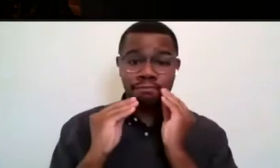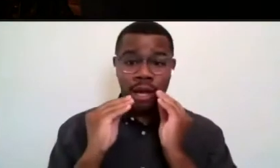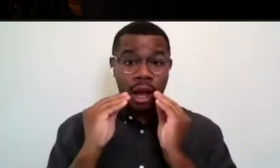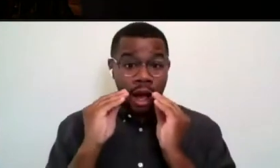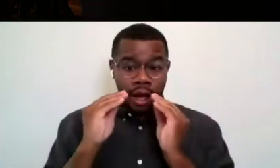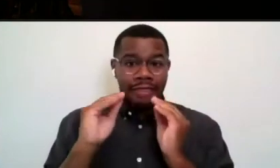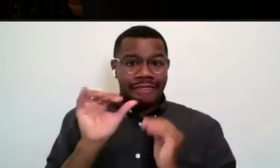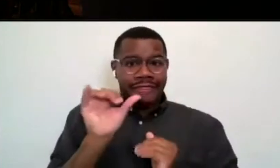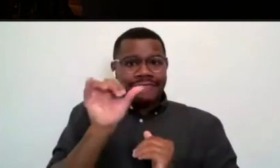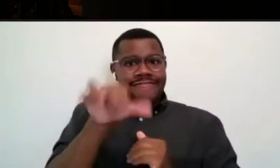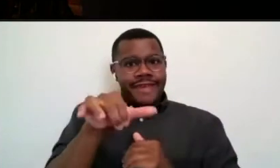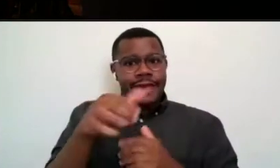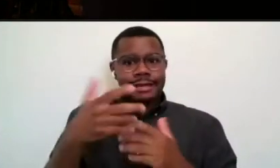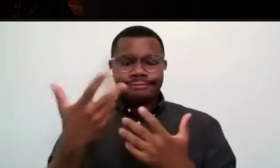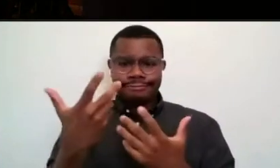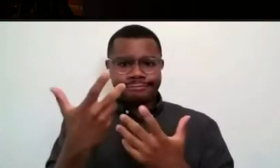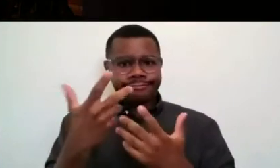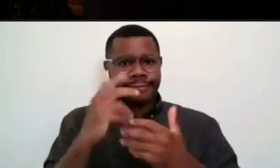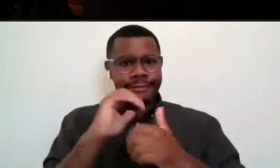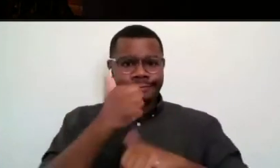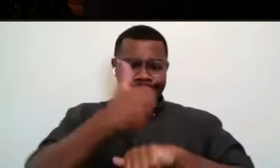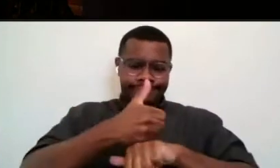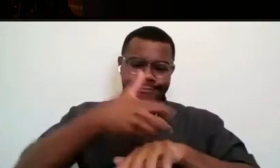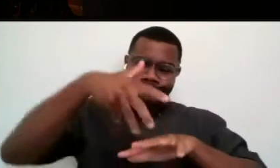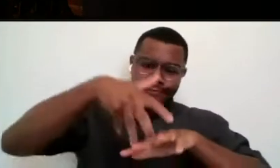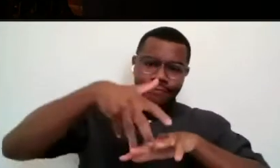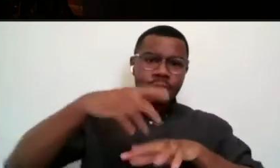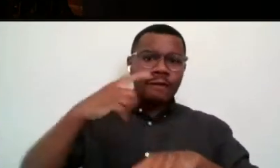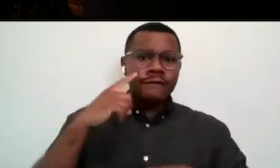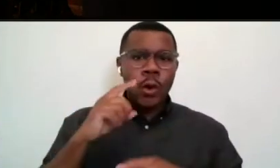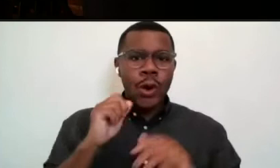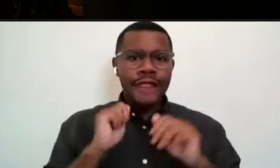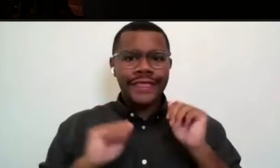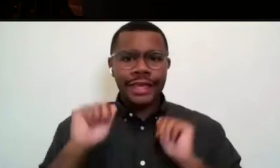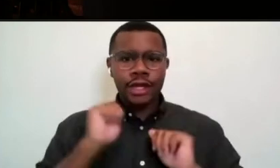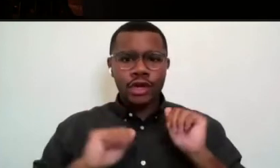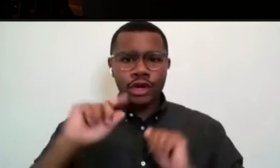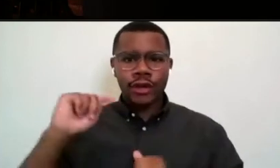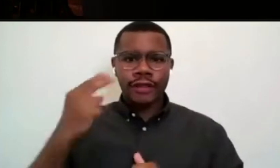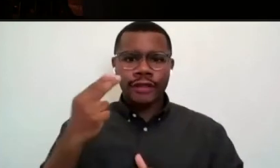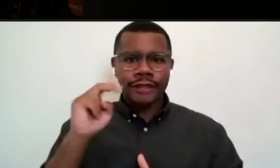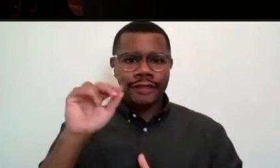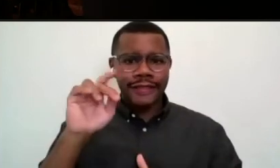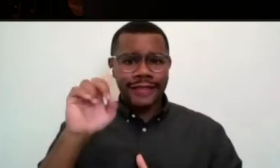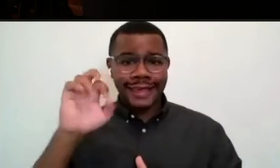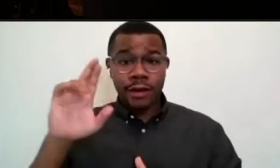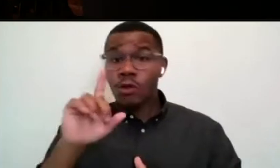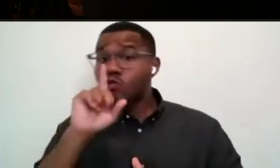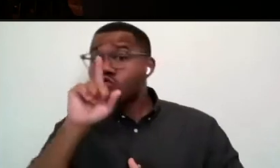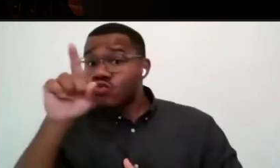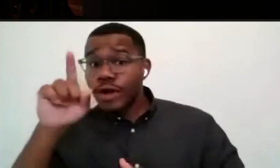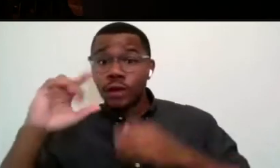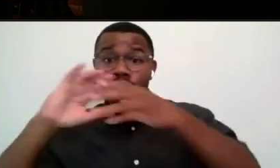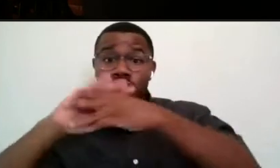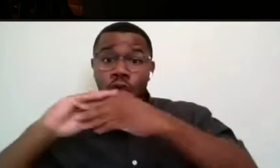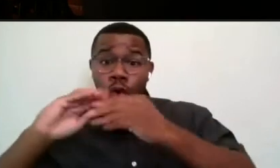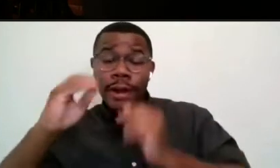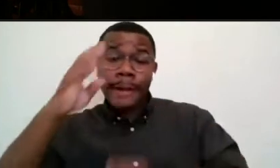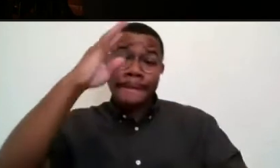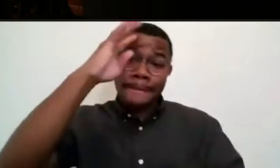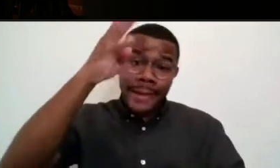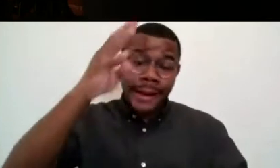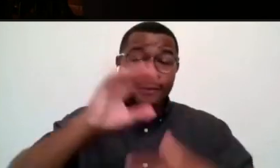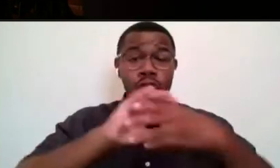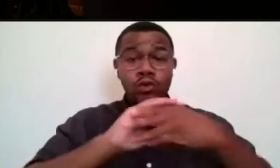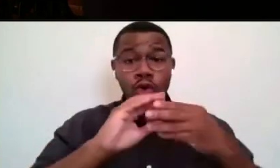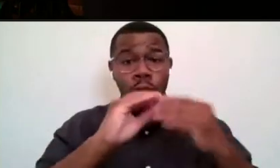know, real stories, makeup stories, fantastical stories, but in